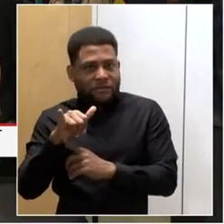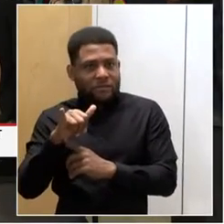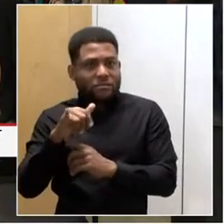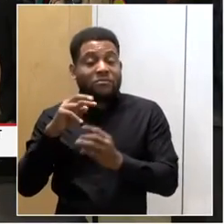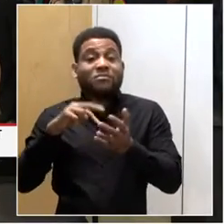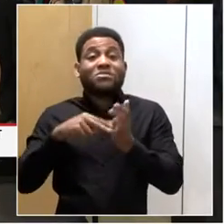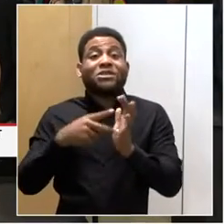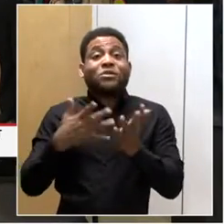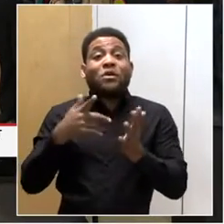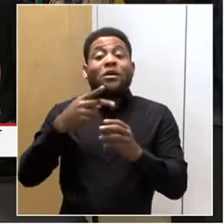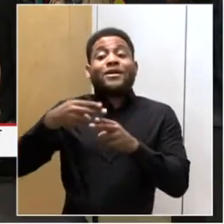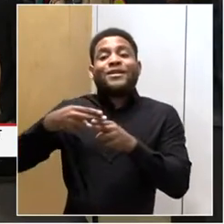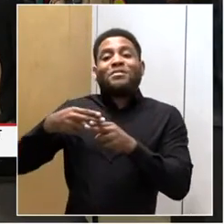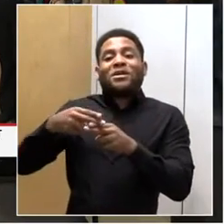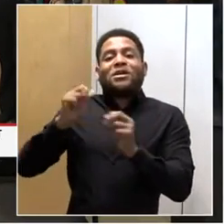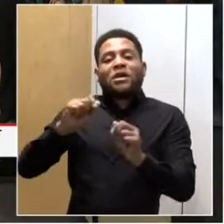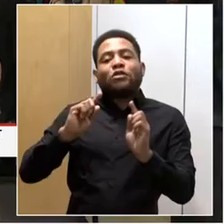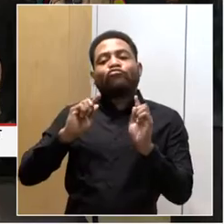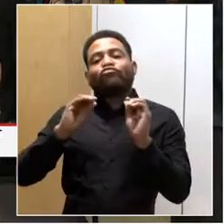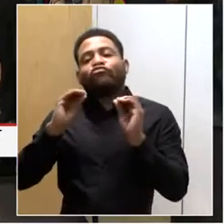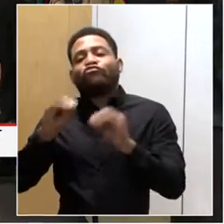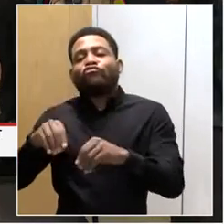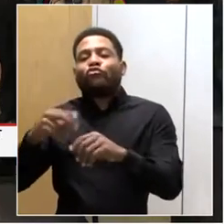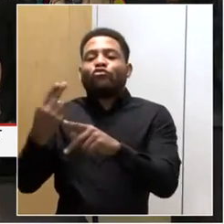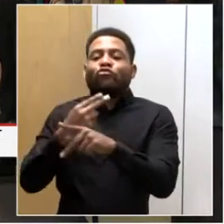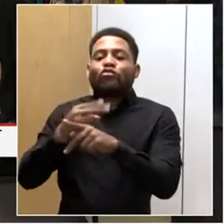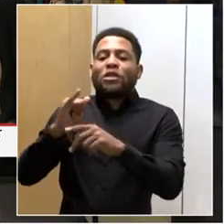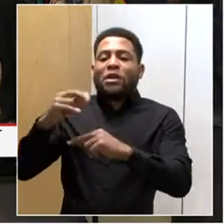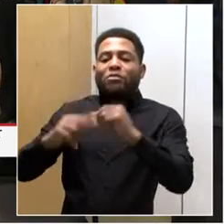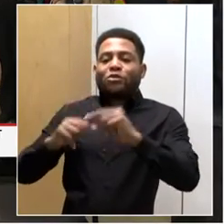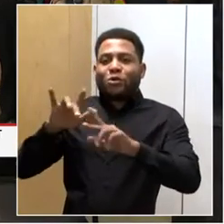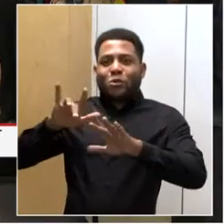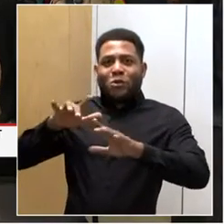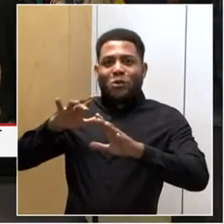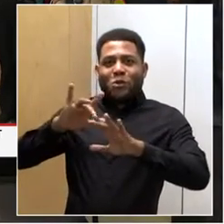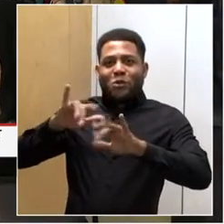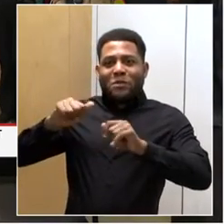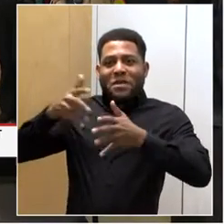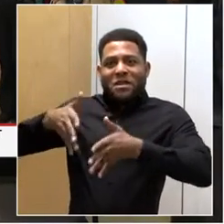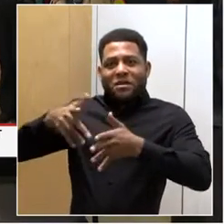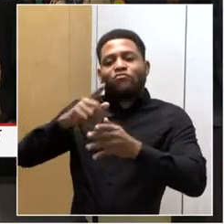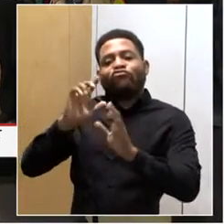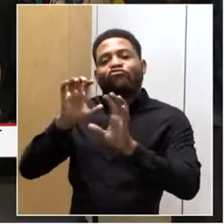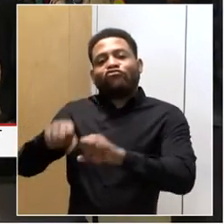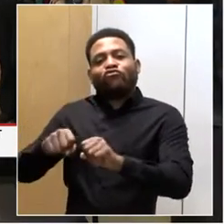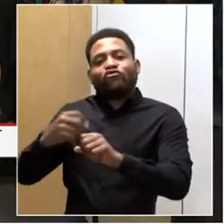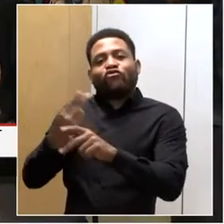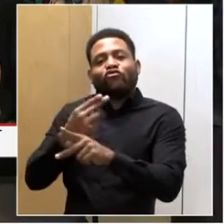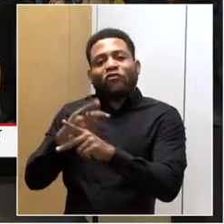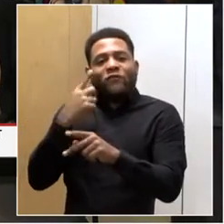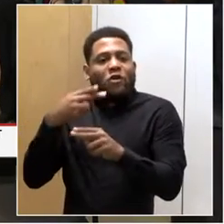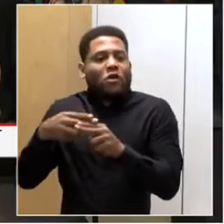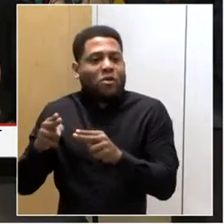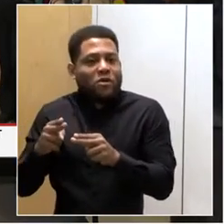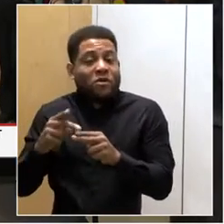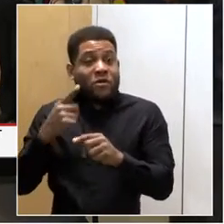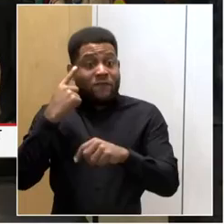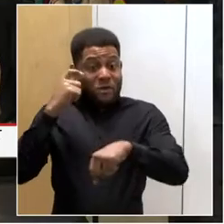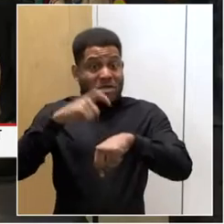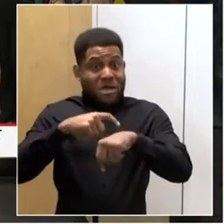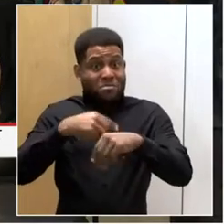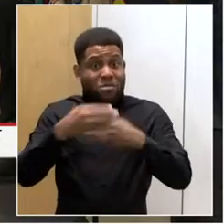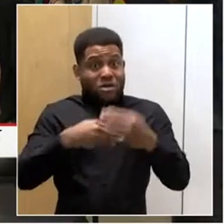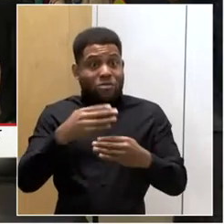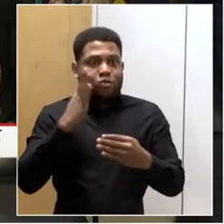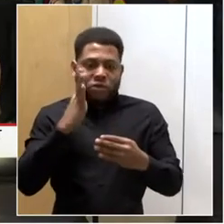of vacant buildings. Applicants can expect accelerated permitting times, with DOB's initial review taking 15